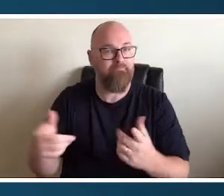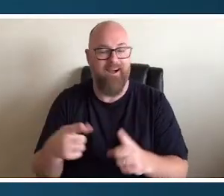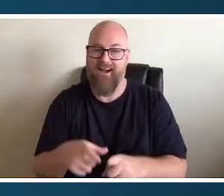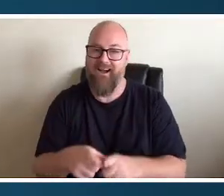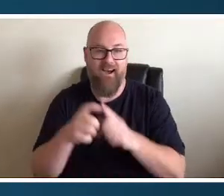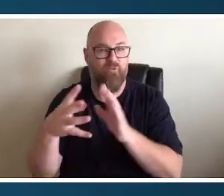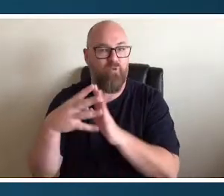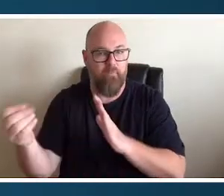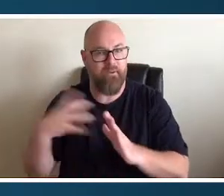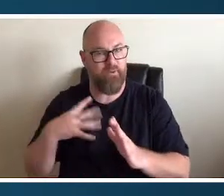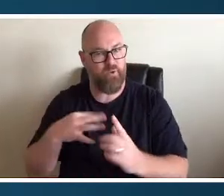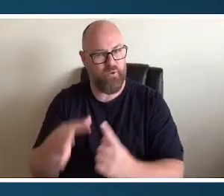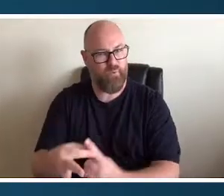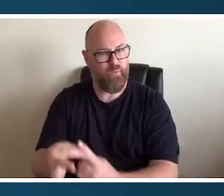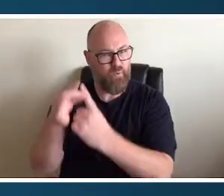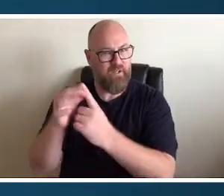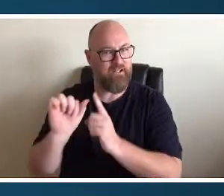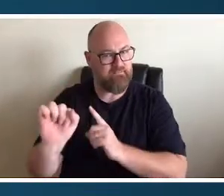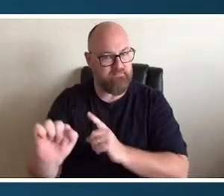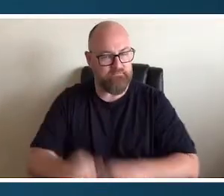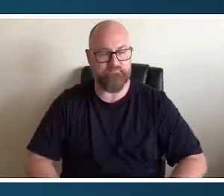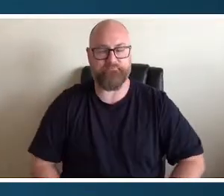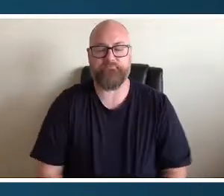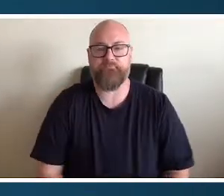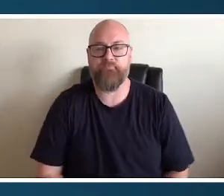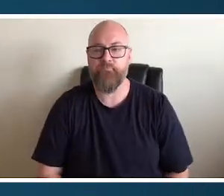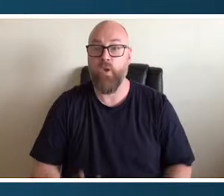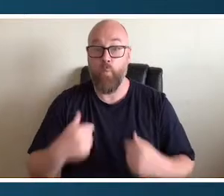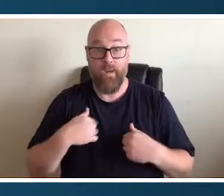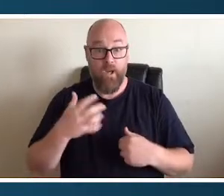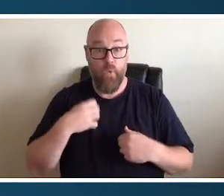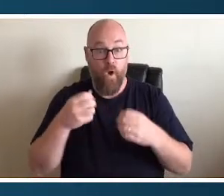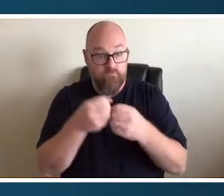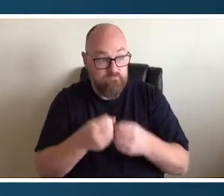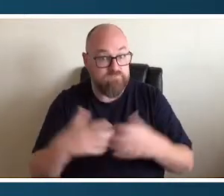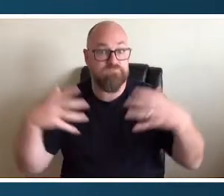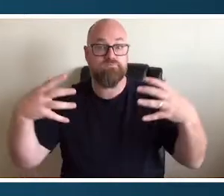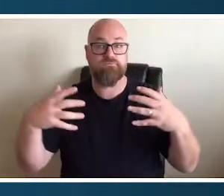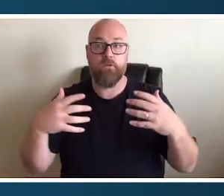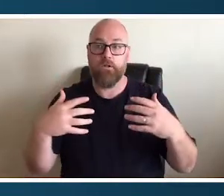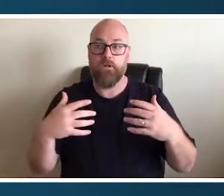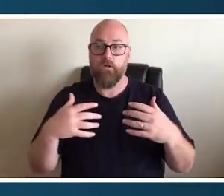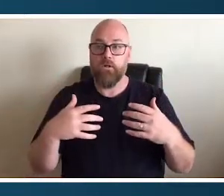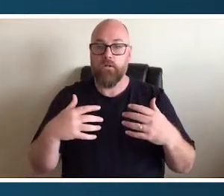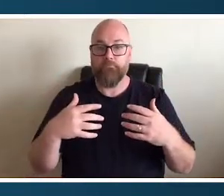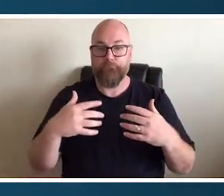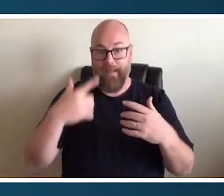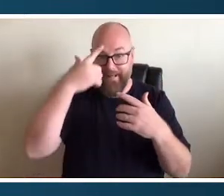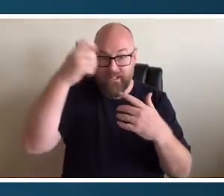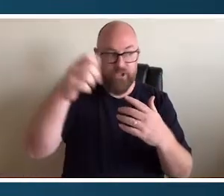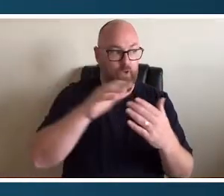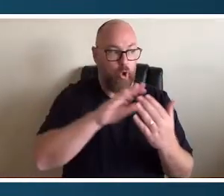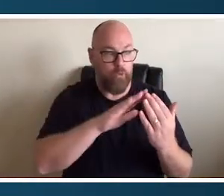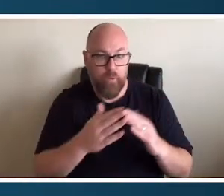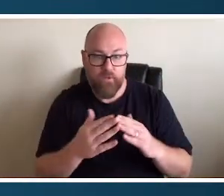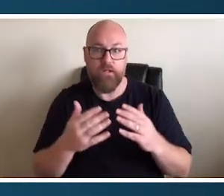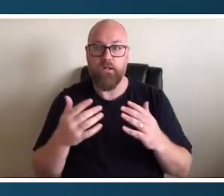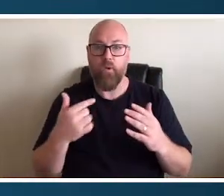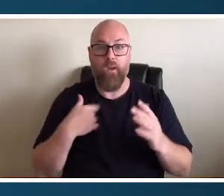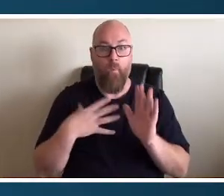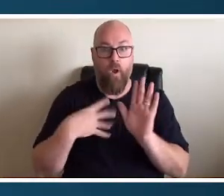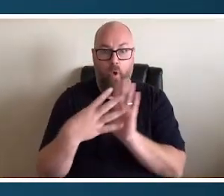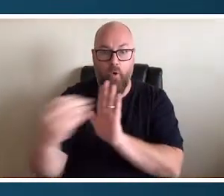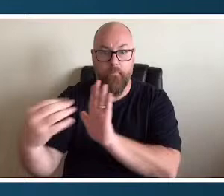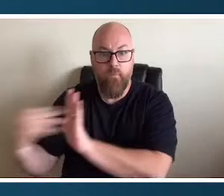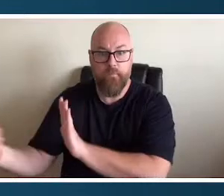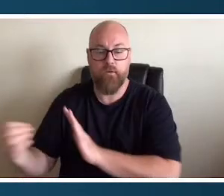encounter when trying to scale up community-based initiatives or community-led initiatives by replication include,